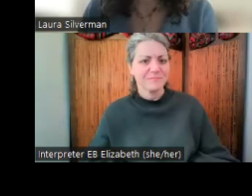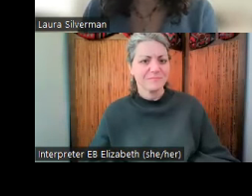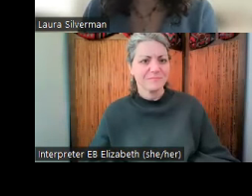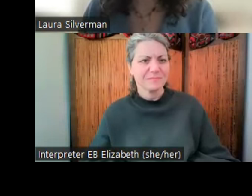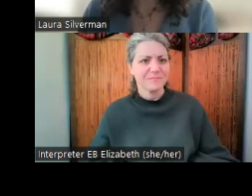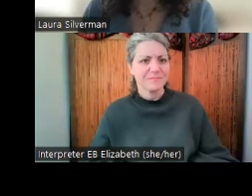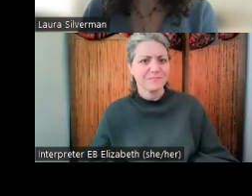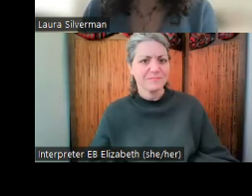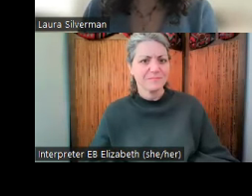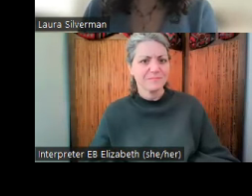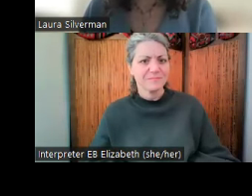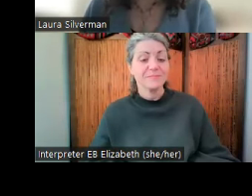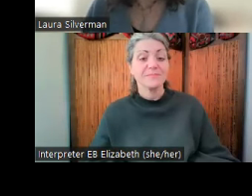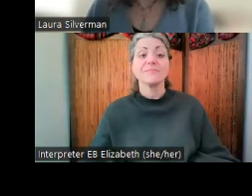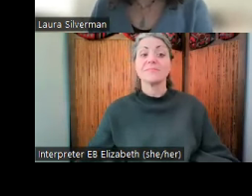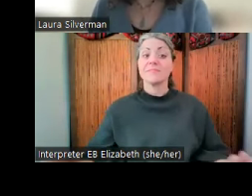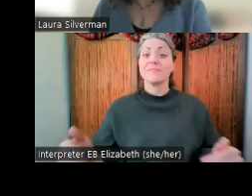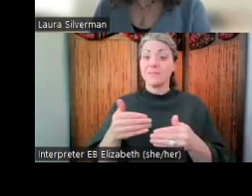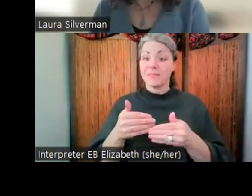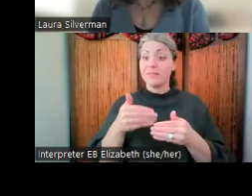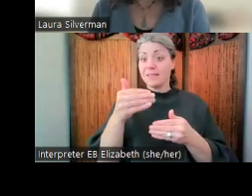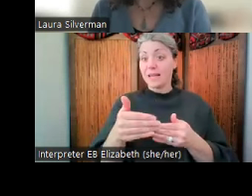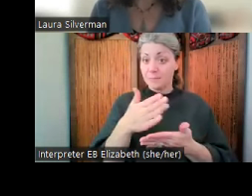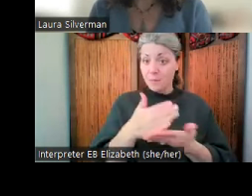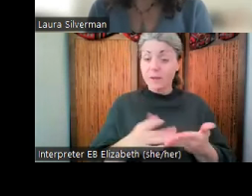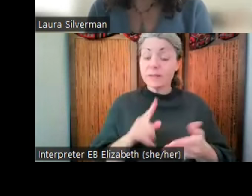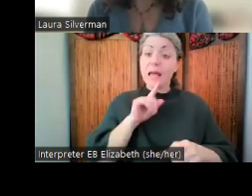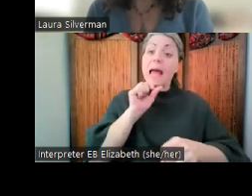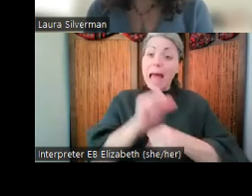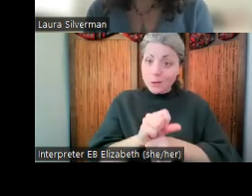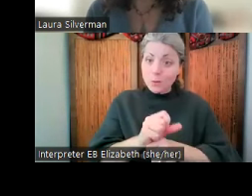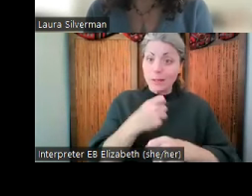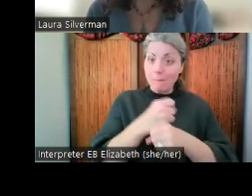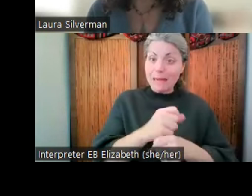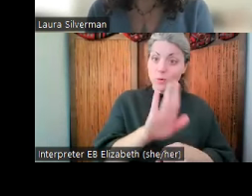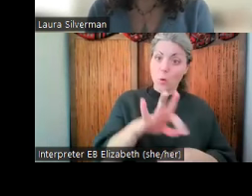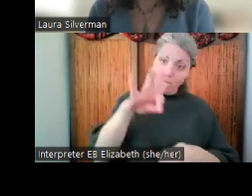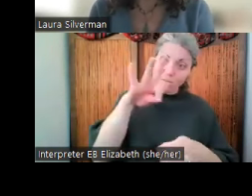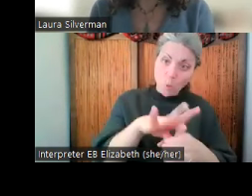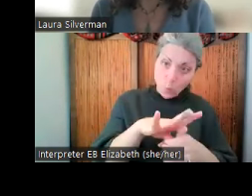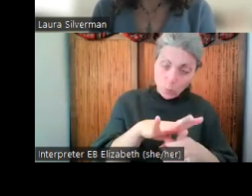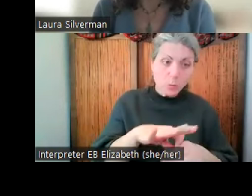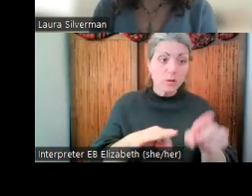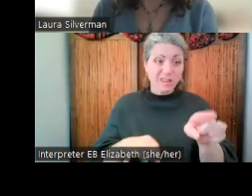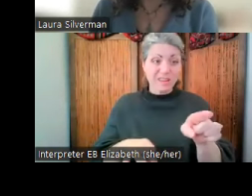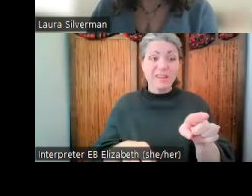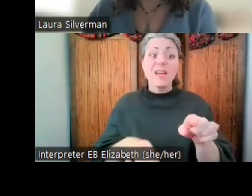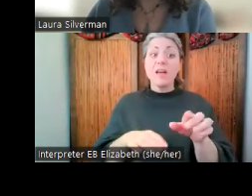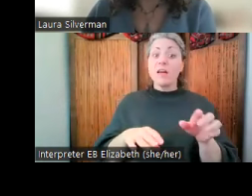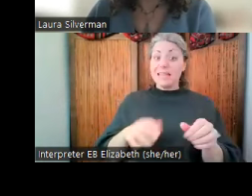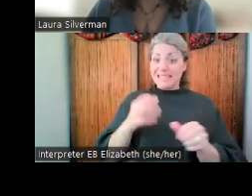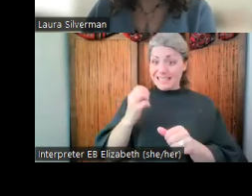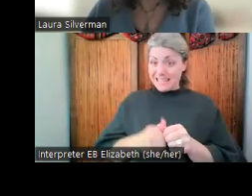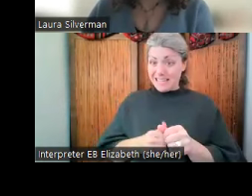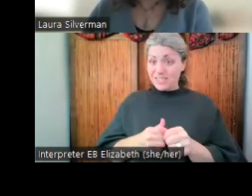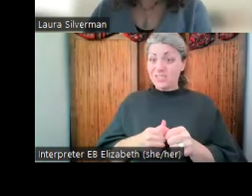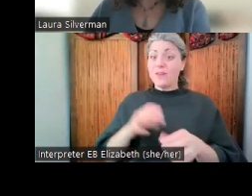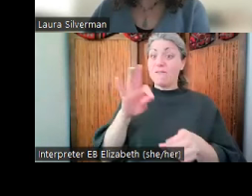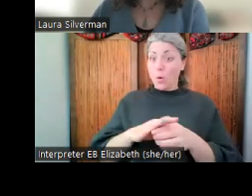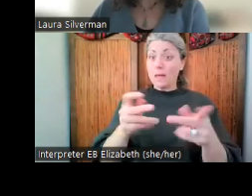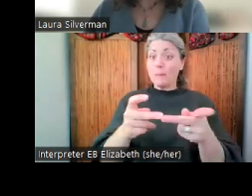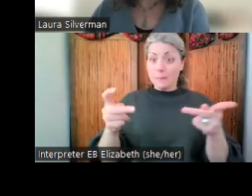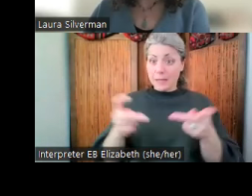the vote. So every polling place is required to have an accessible electronic voting machine or ballot marking device. And